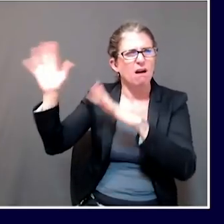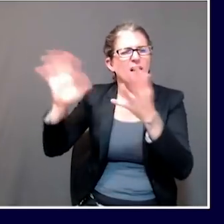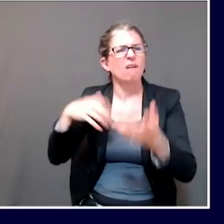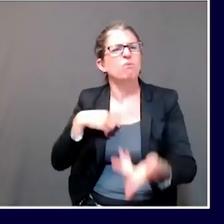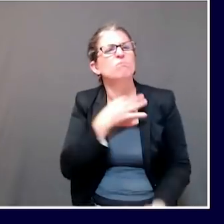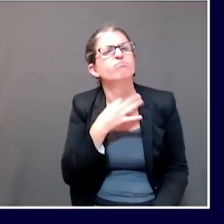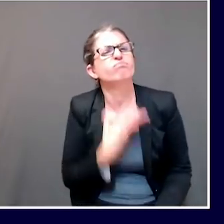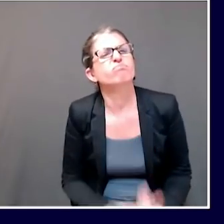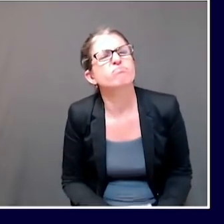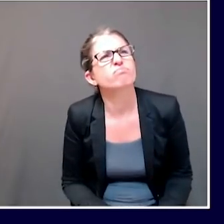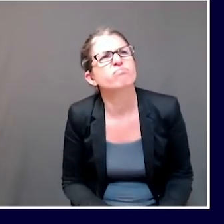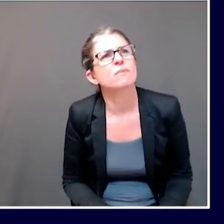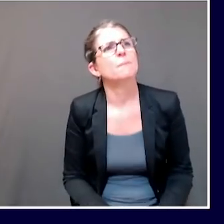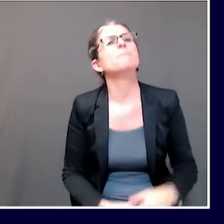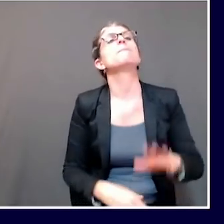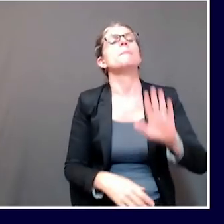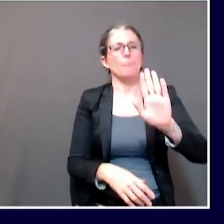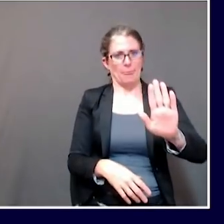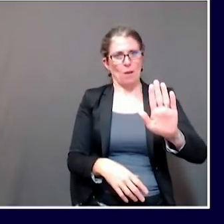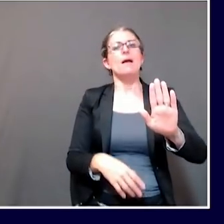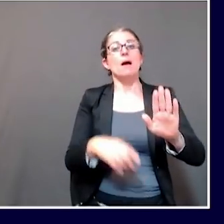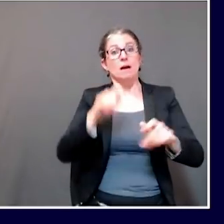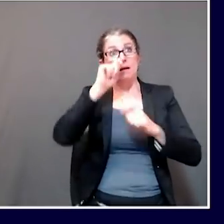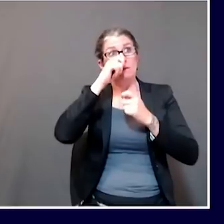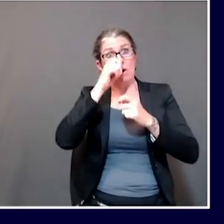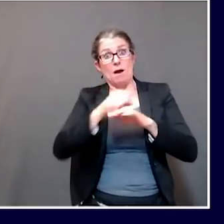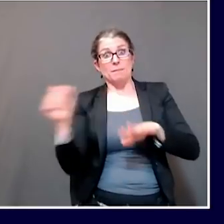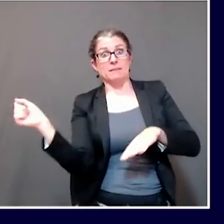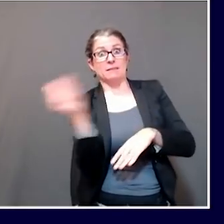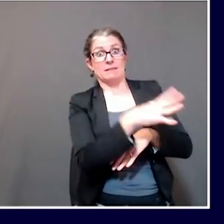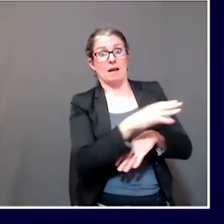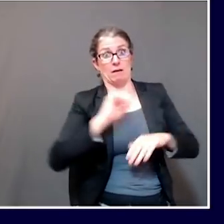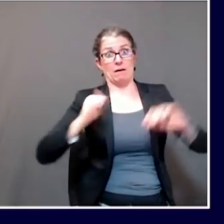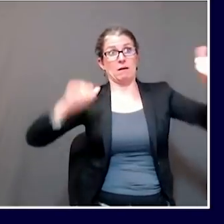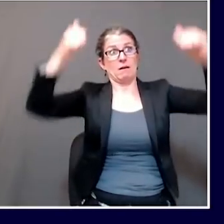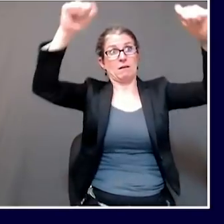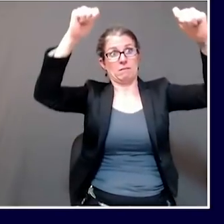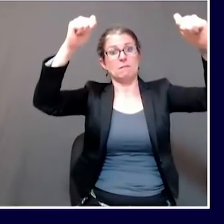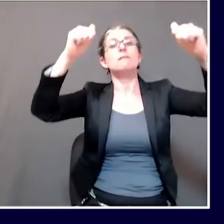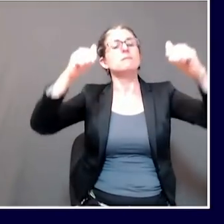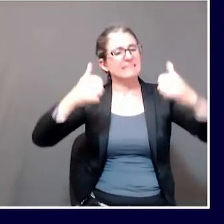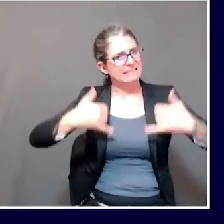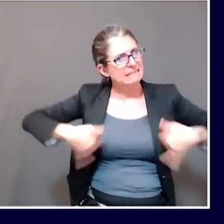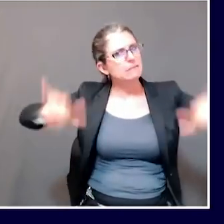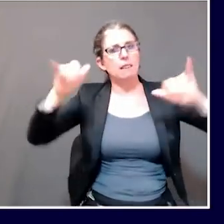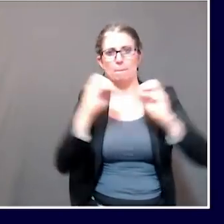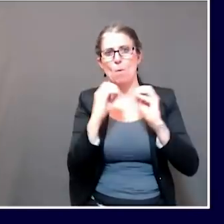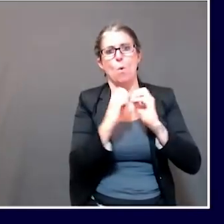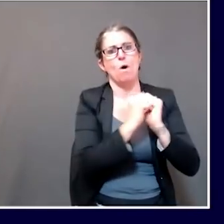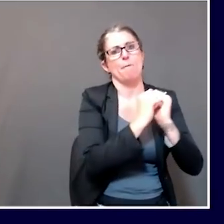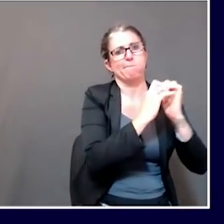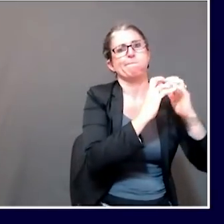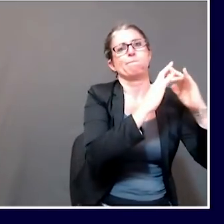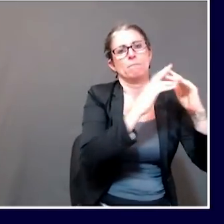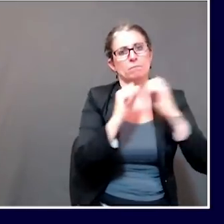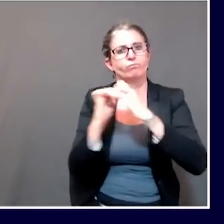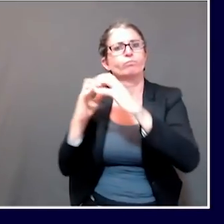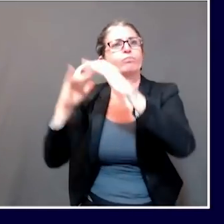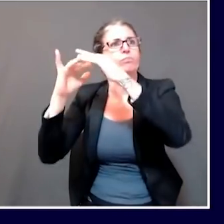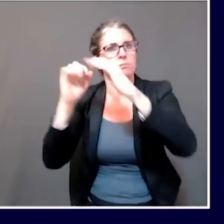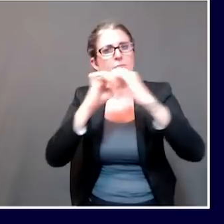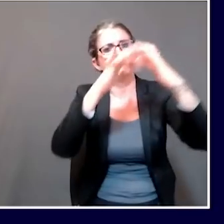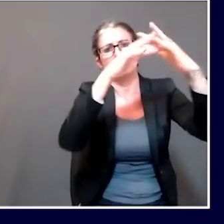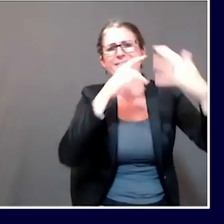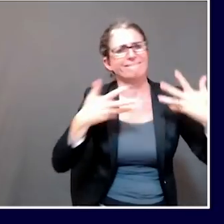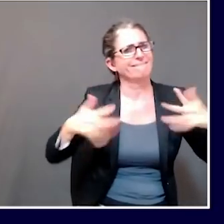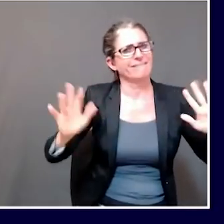came online this past weekend. We're working with another healthcare entity to bring on another batch of them online in some